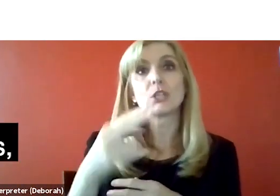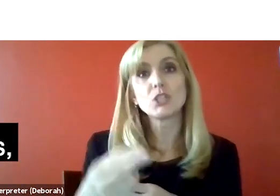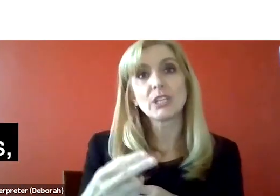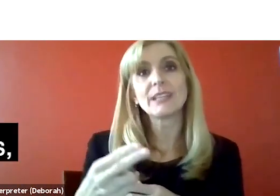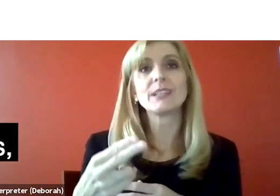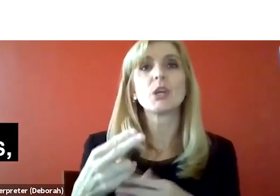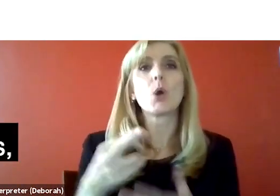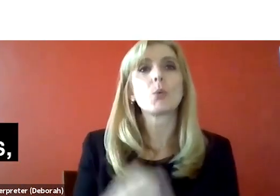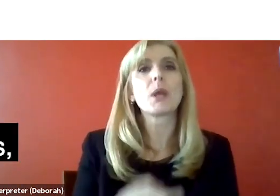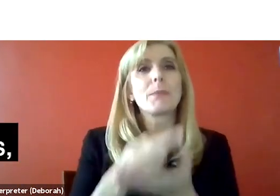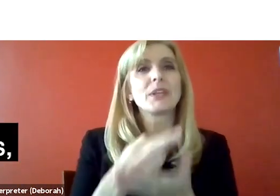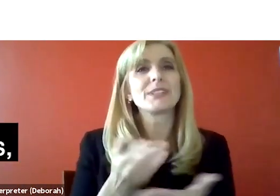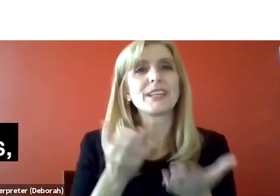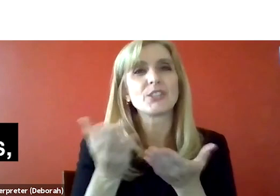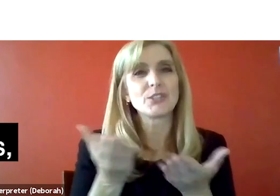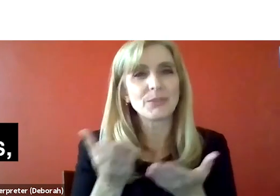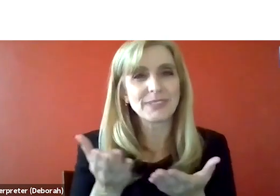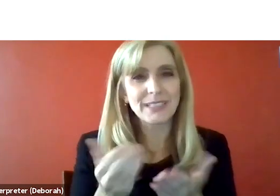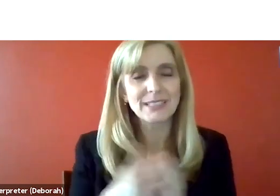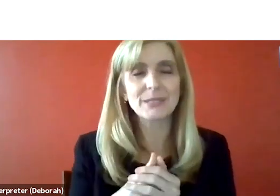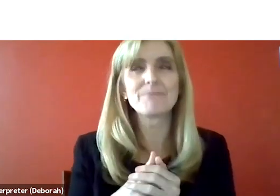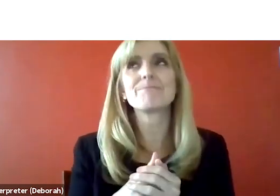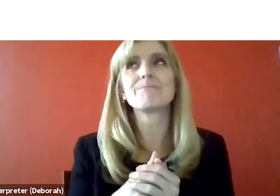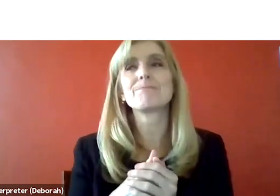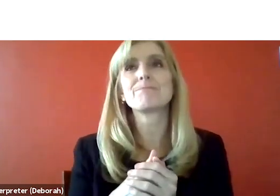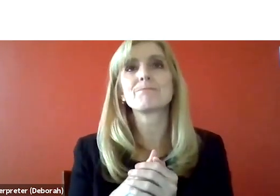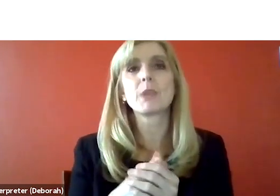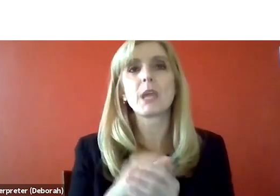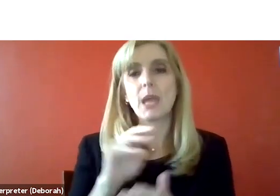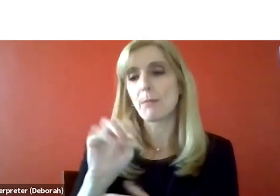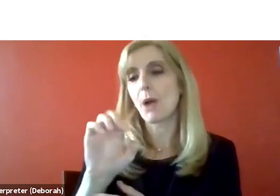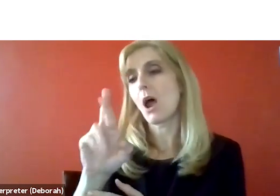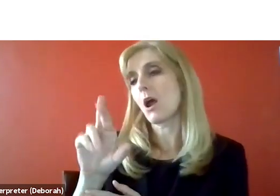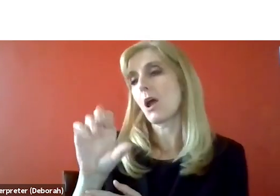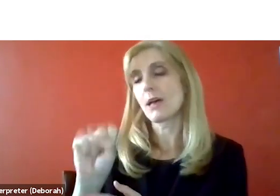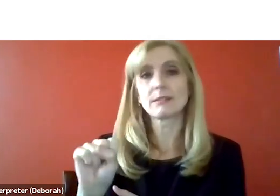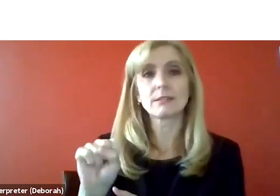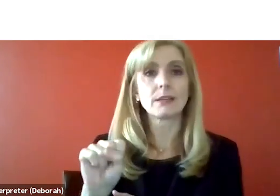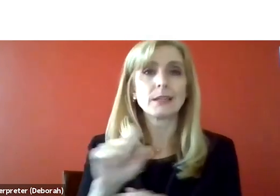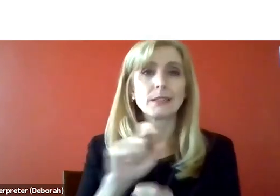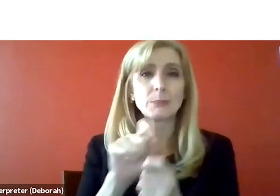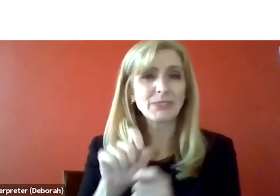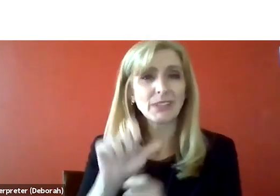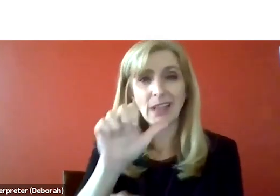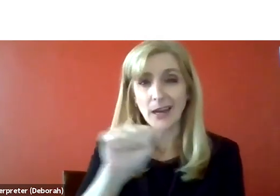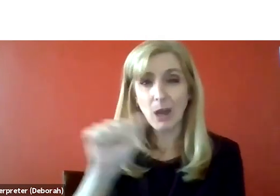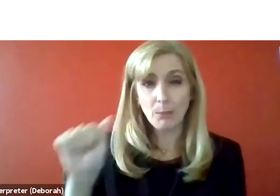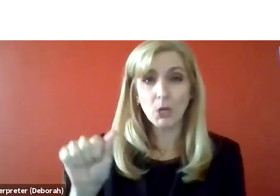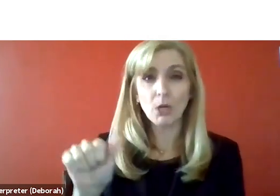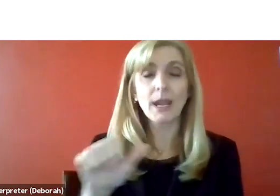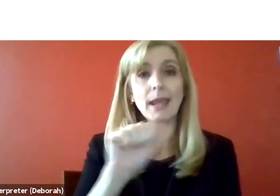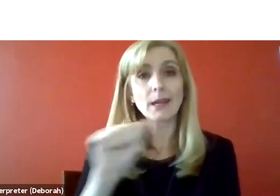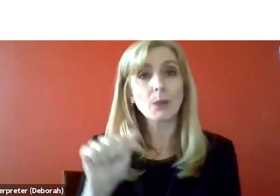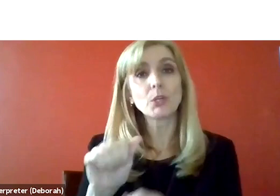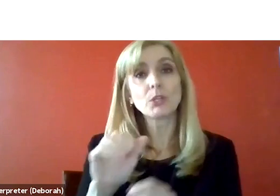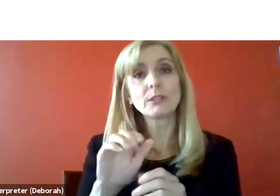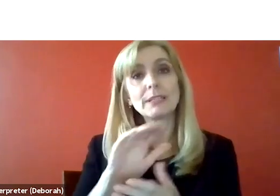Michigan Rehabilitation Services, services specific to Ann Arbor, like the Ann Arbor Center for Independent